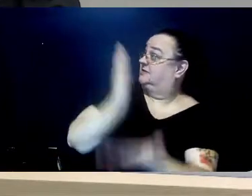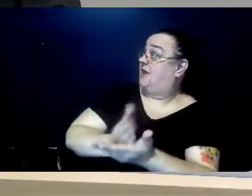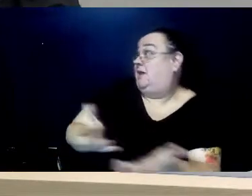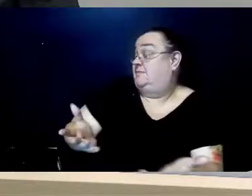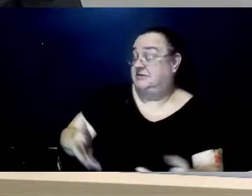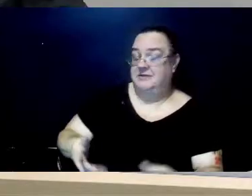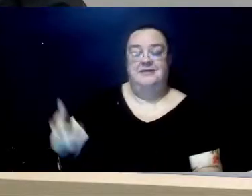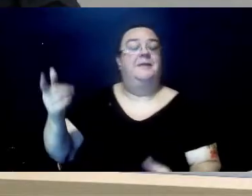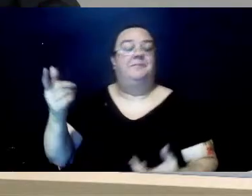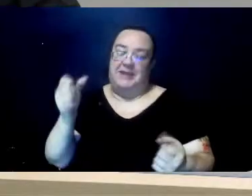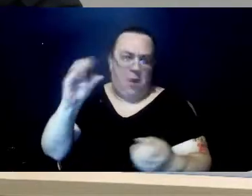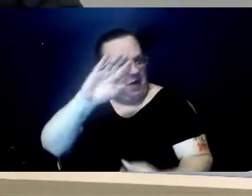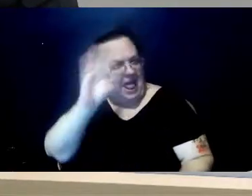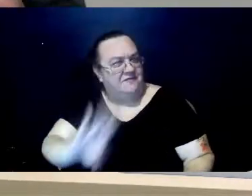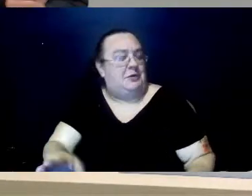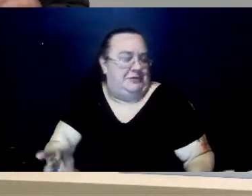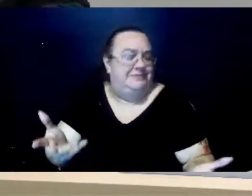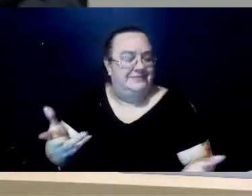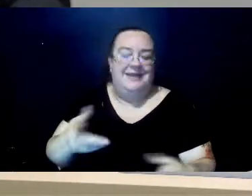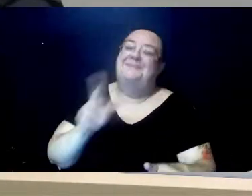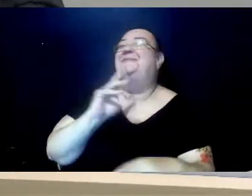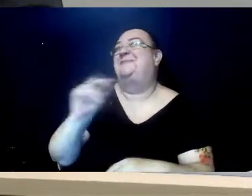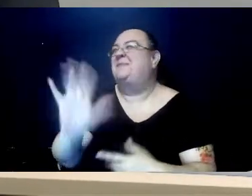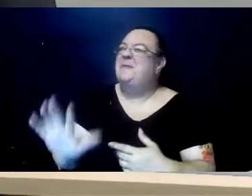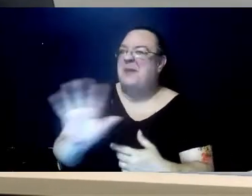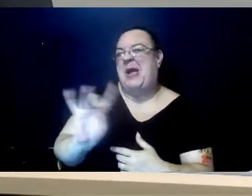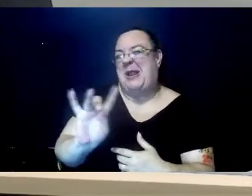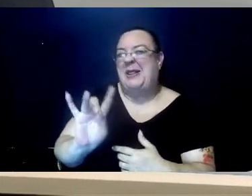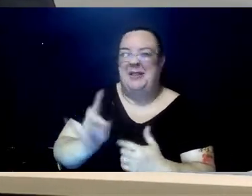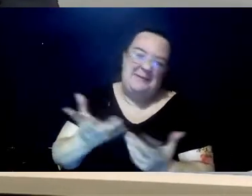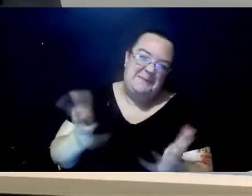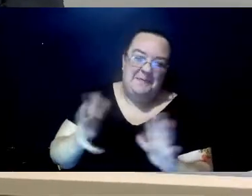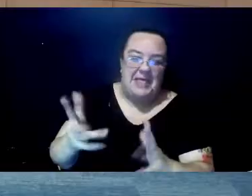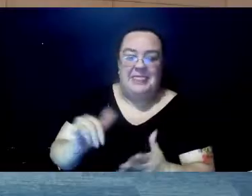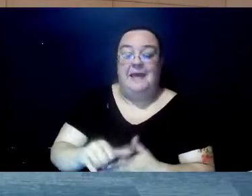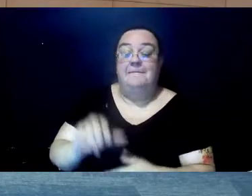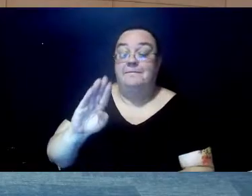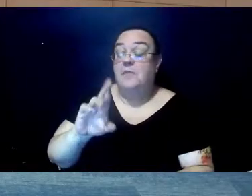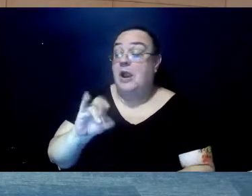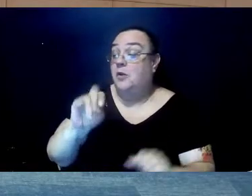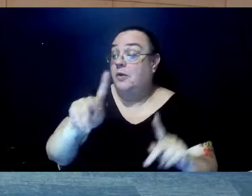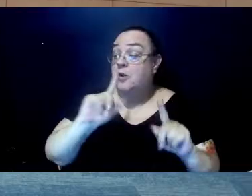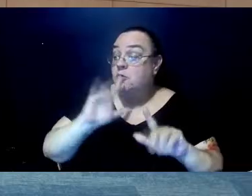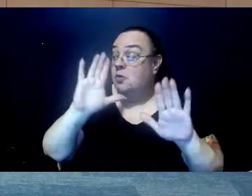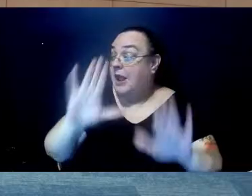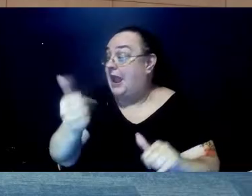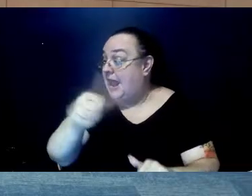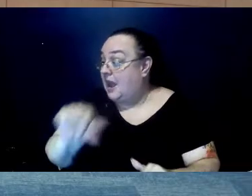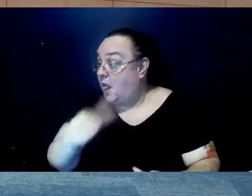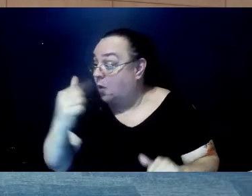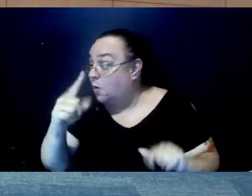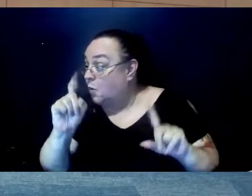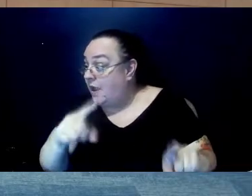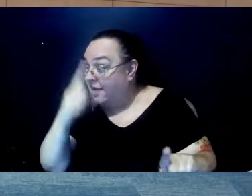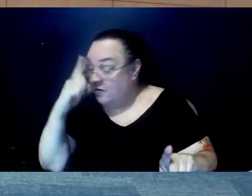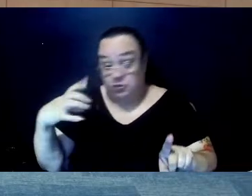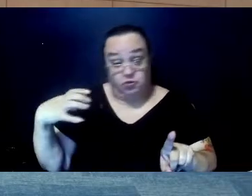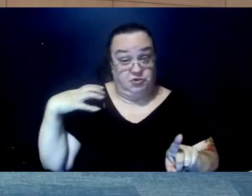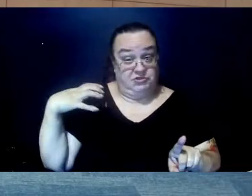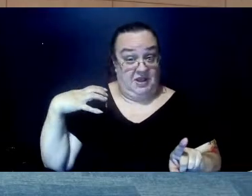never. Never. 8 o'clock, give or take. Great. Any other questions for the